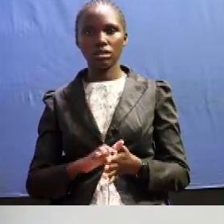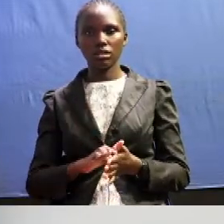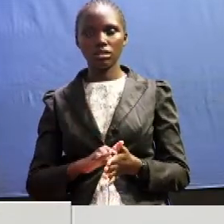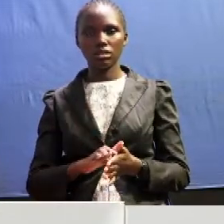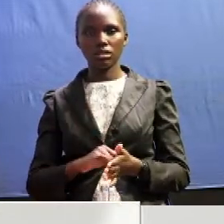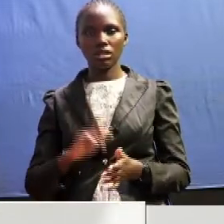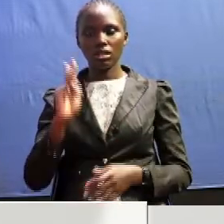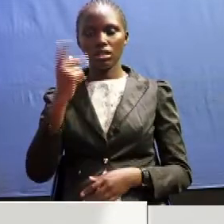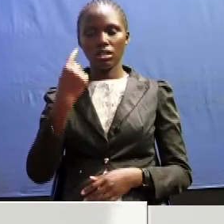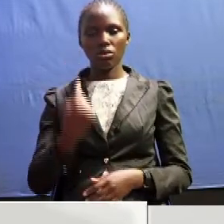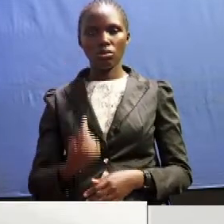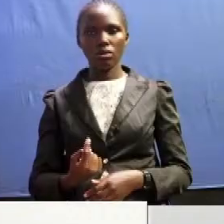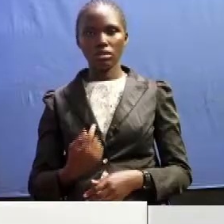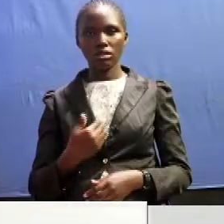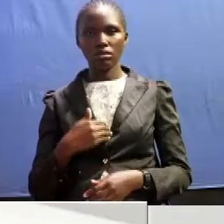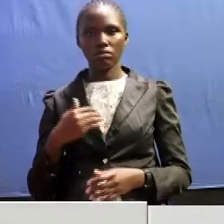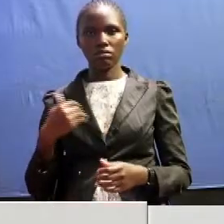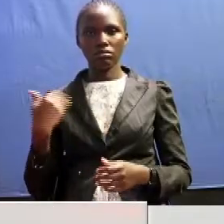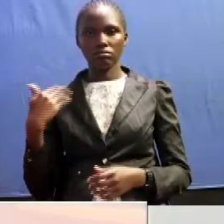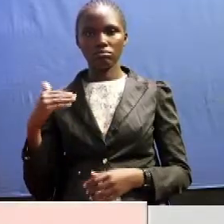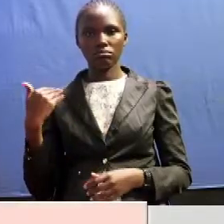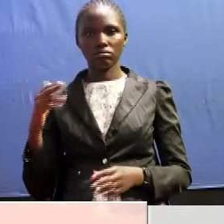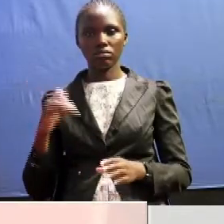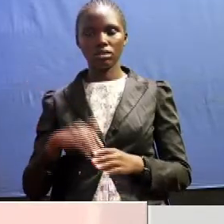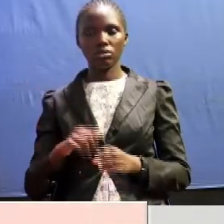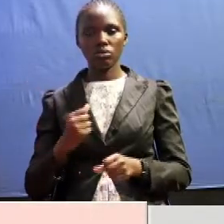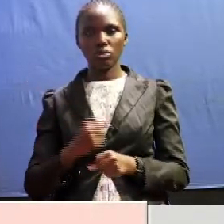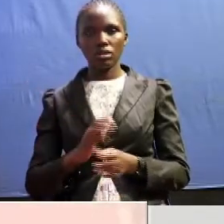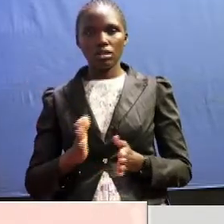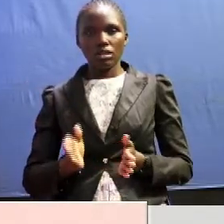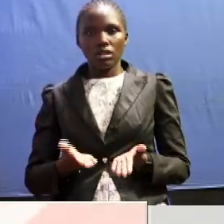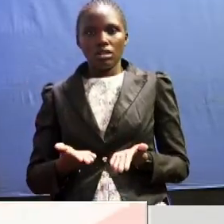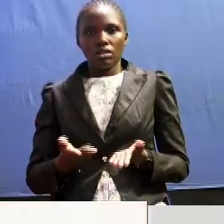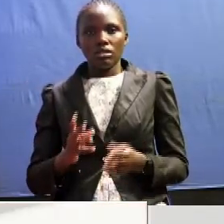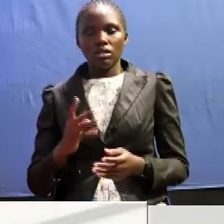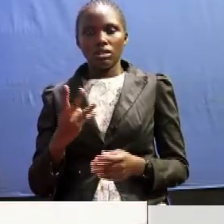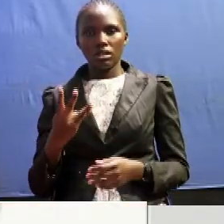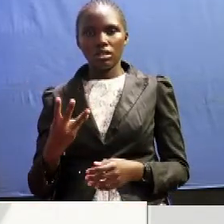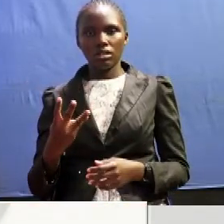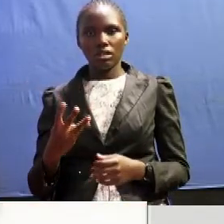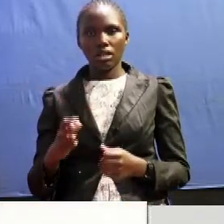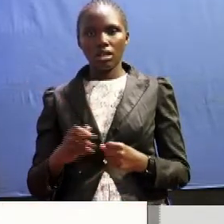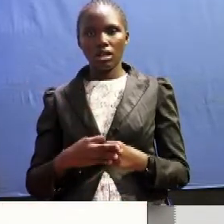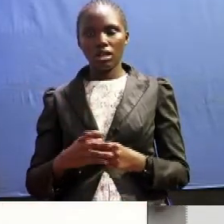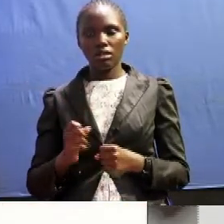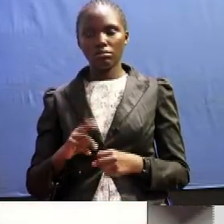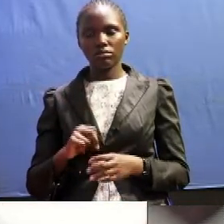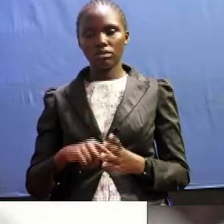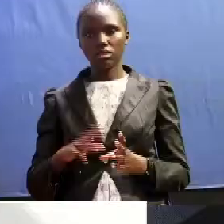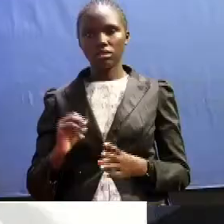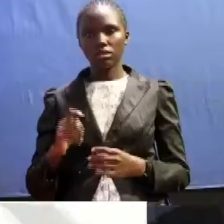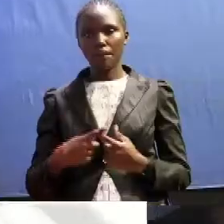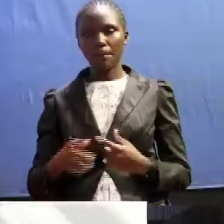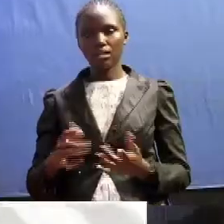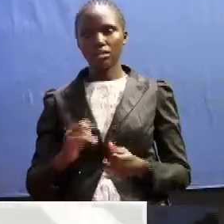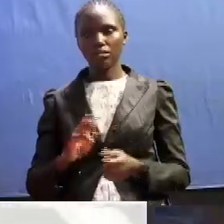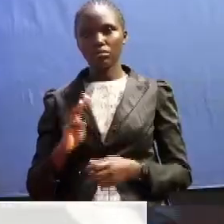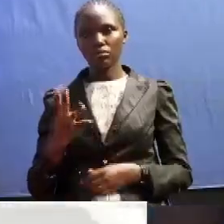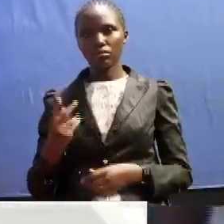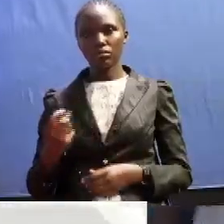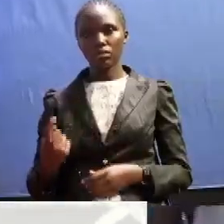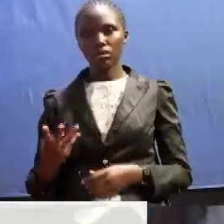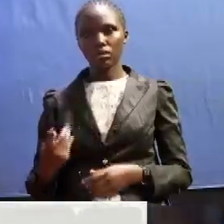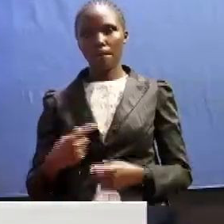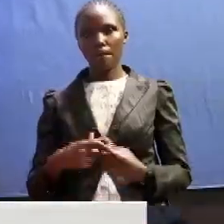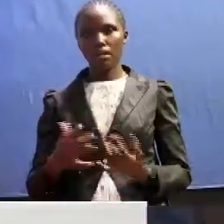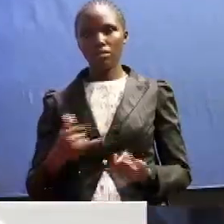Kenya Kwanza administration, stated that the drop in the inflation rate from 9.6% to 4.1%, along with the appreciation